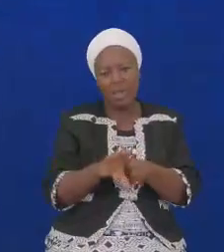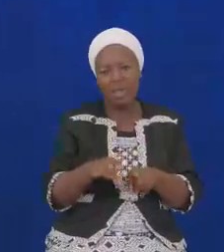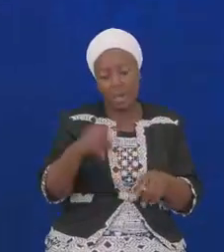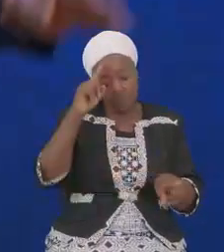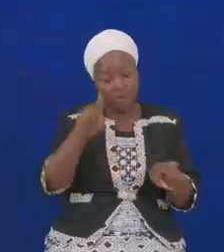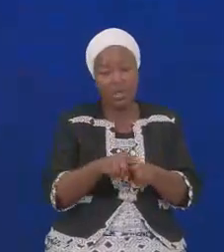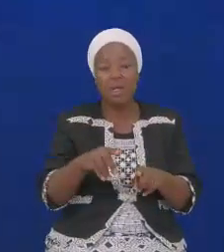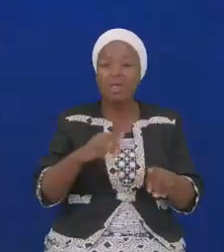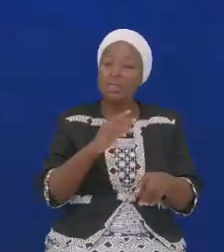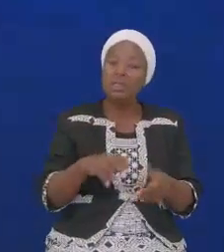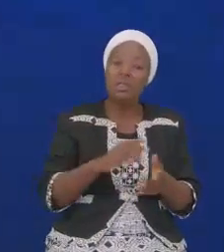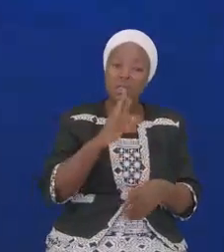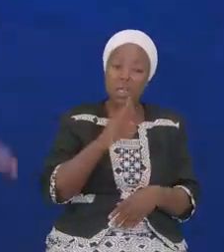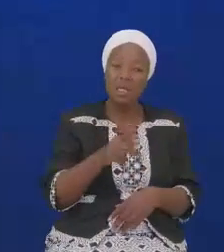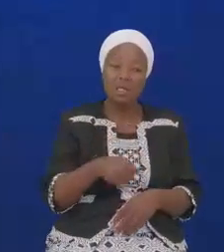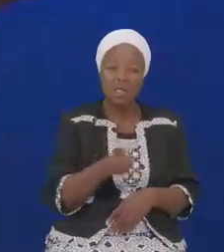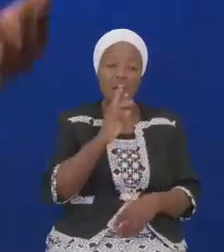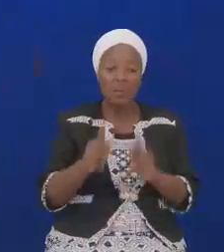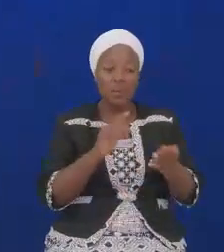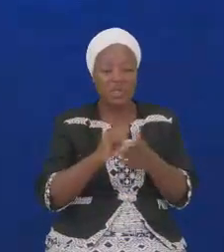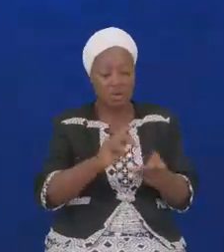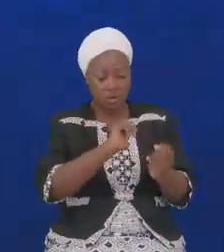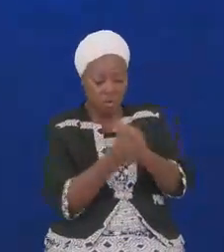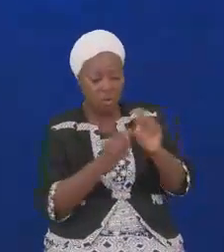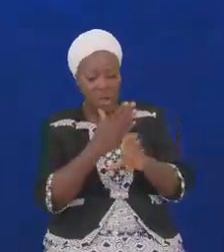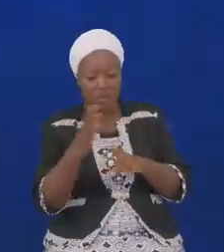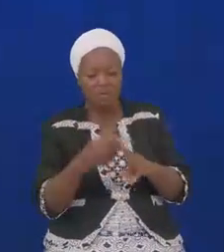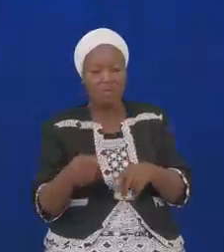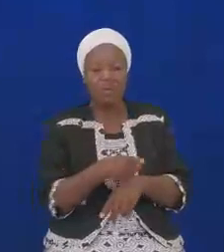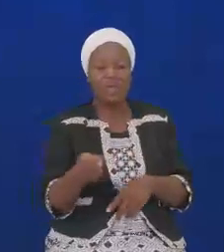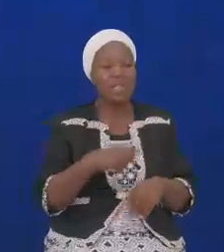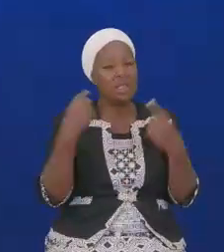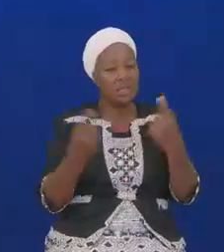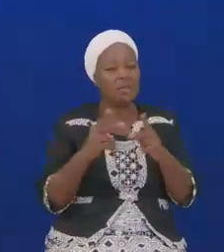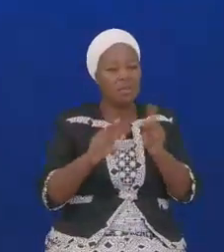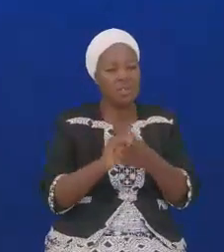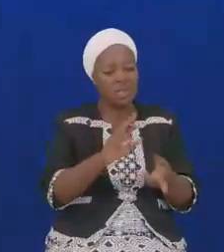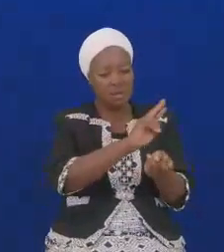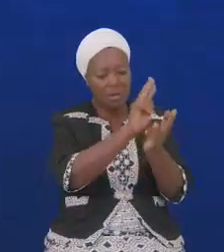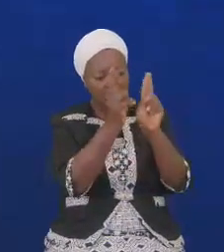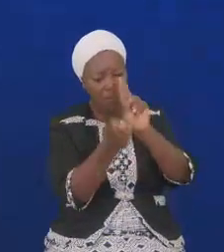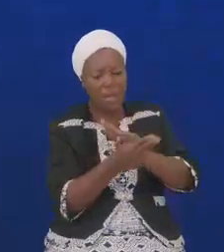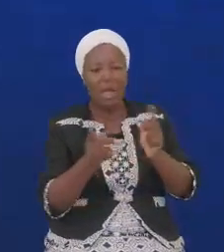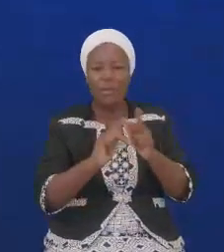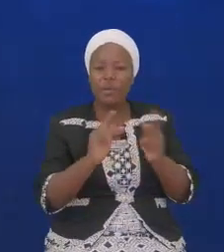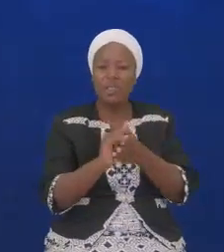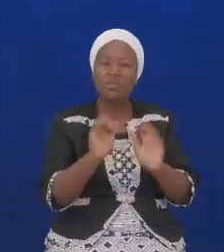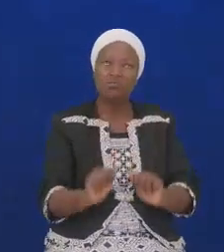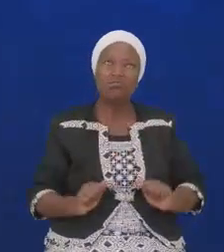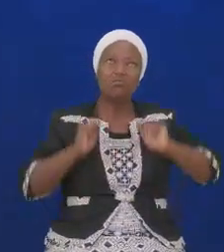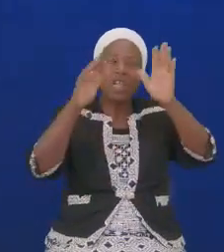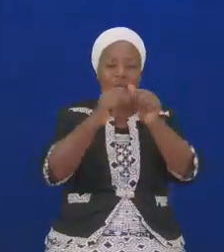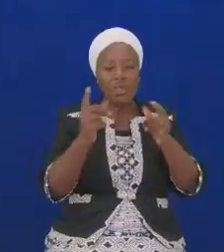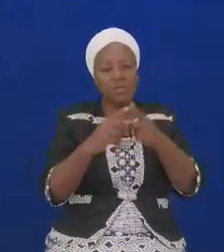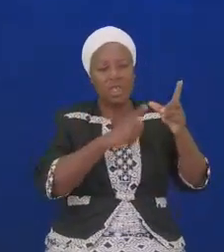turn away from their sins, the people who repent, the people who give everything unto the Lord,